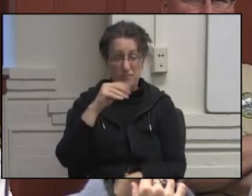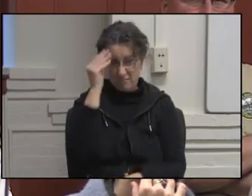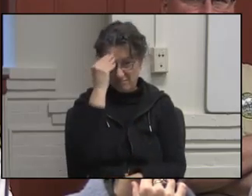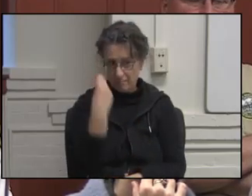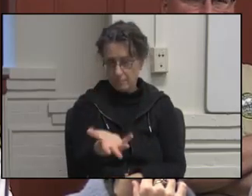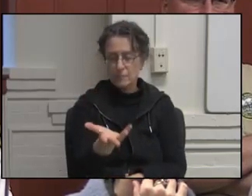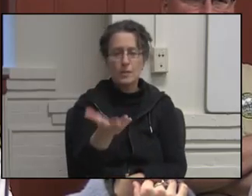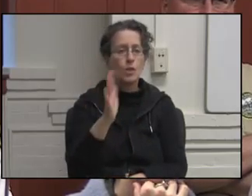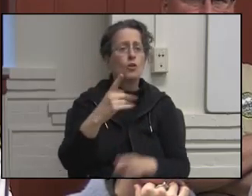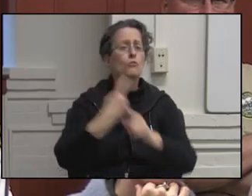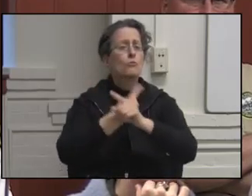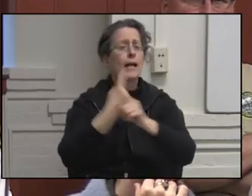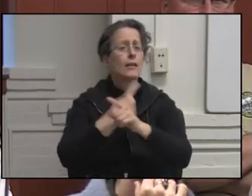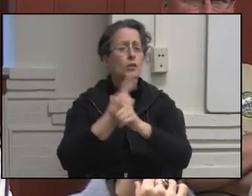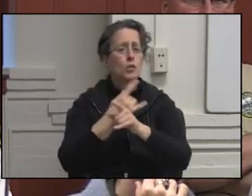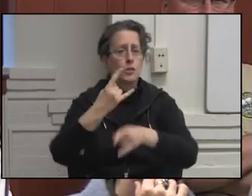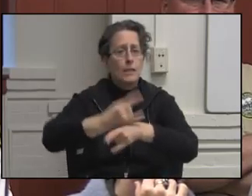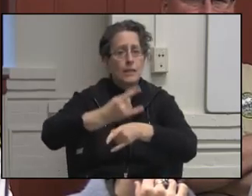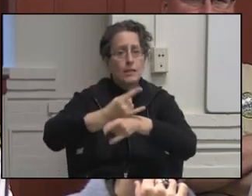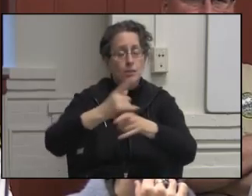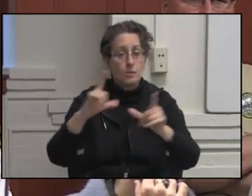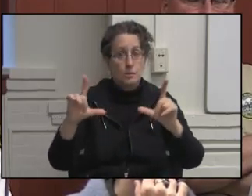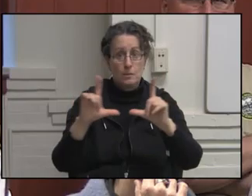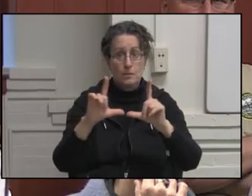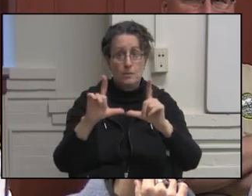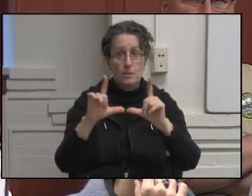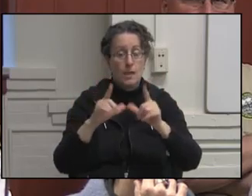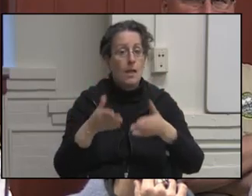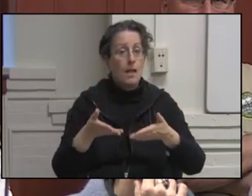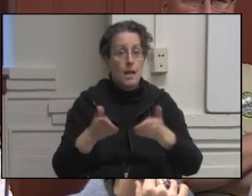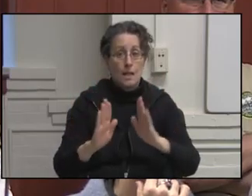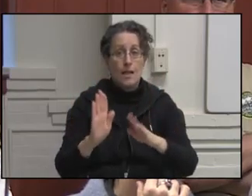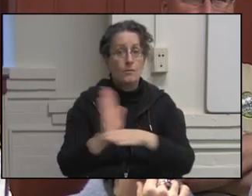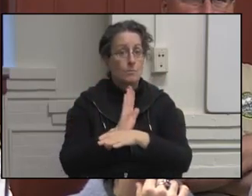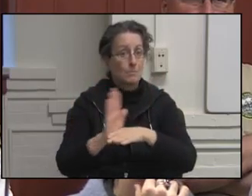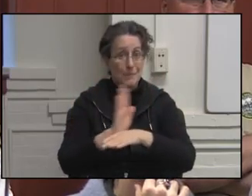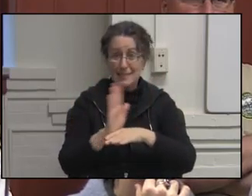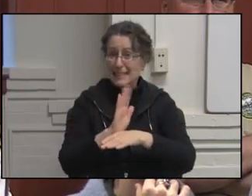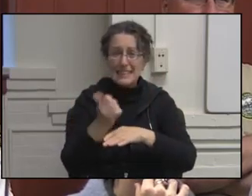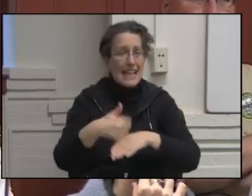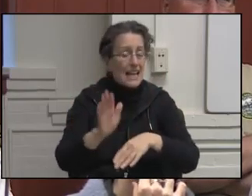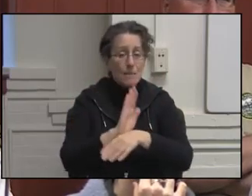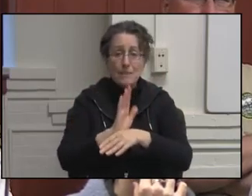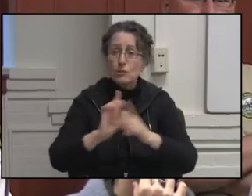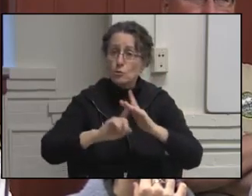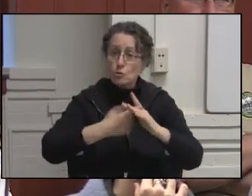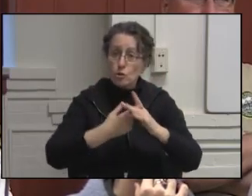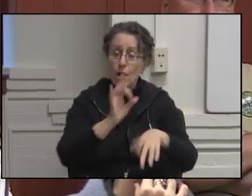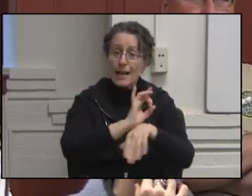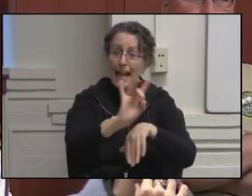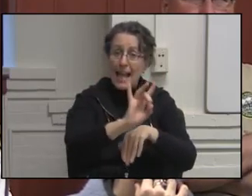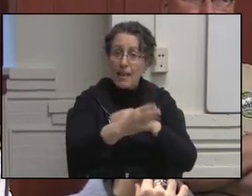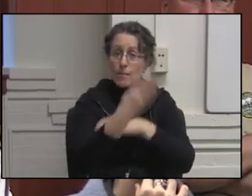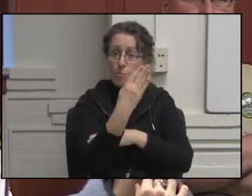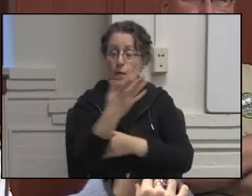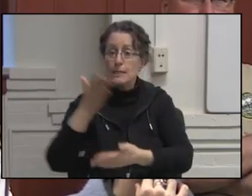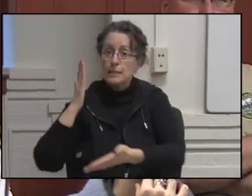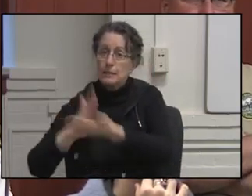license allows a business to start serving at 8 a.m. and to stop at 2 a.m. Thanks. So,